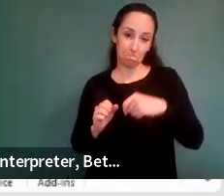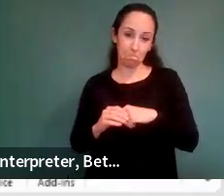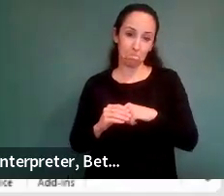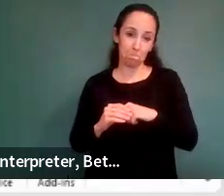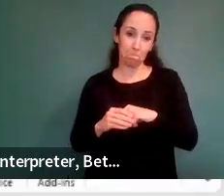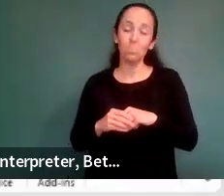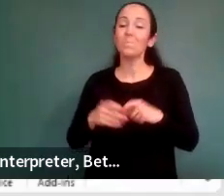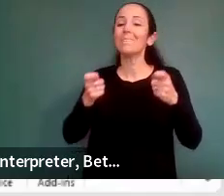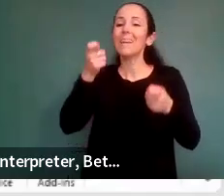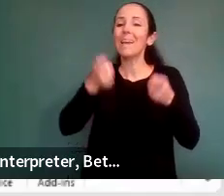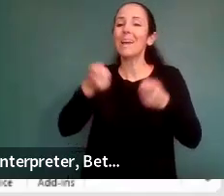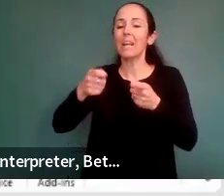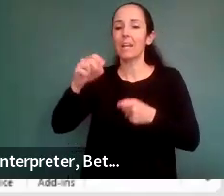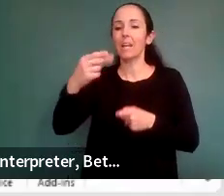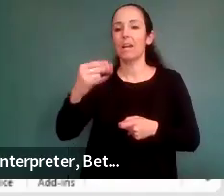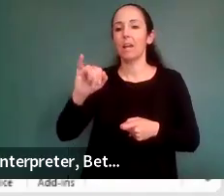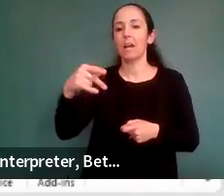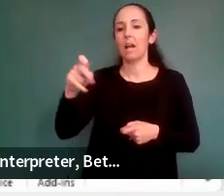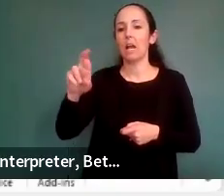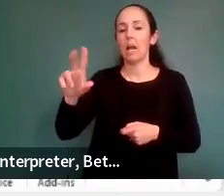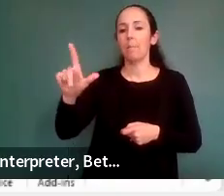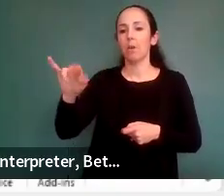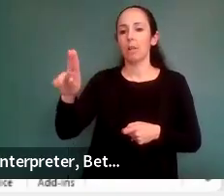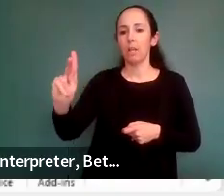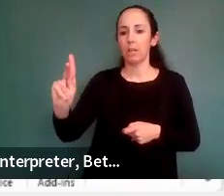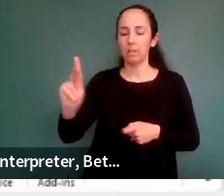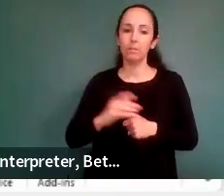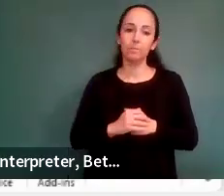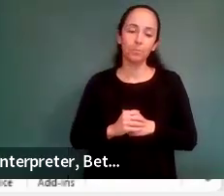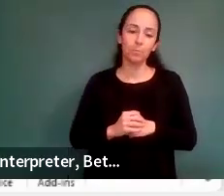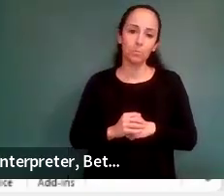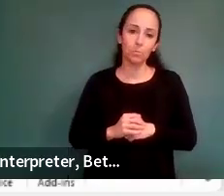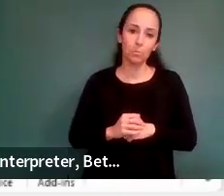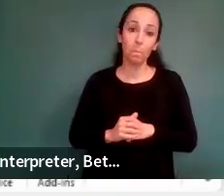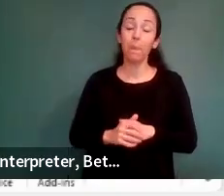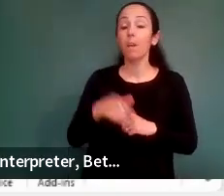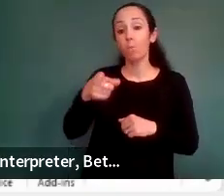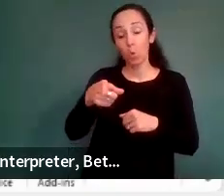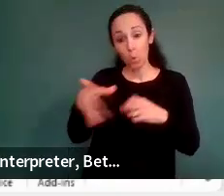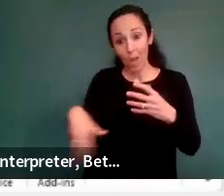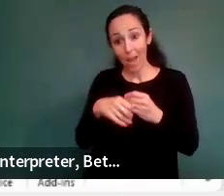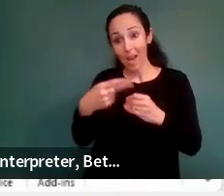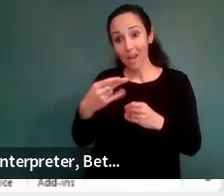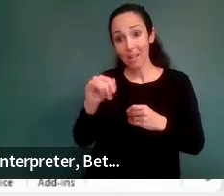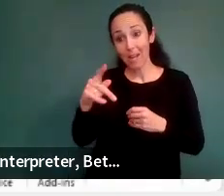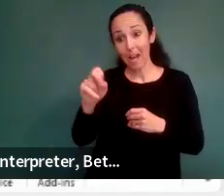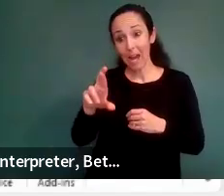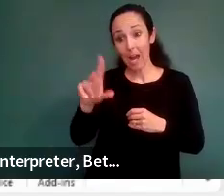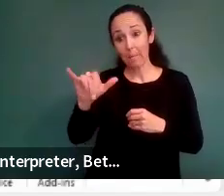can edit this hyperlink. Enter. Leaving menus. Obviously, when you create your hyperlinks, if you're adding hyperlinks, you're going to want